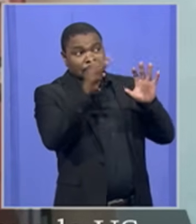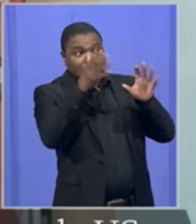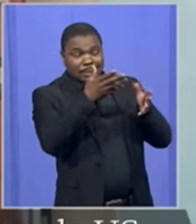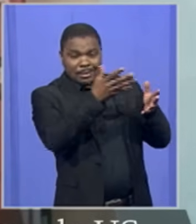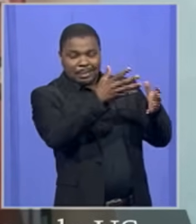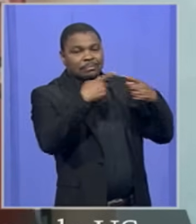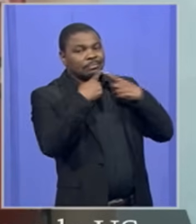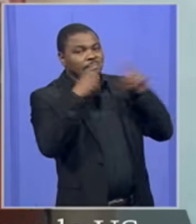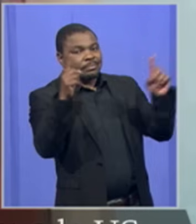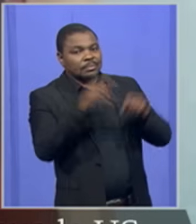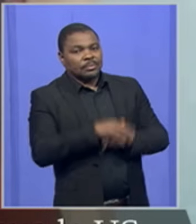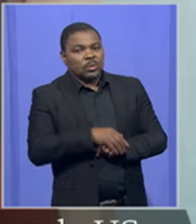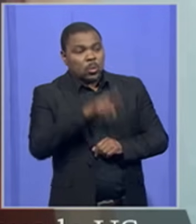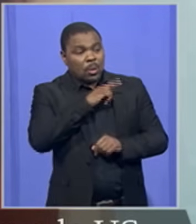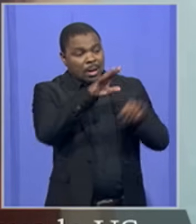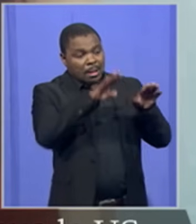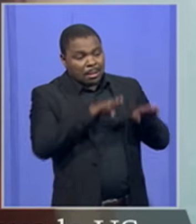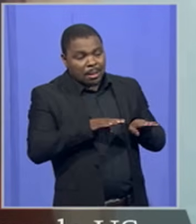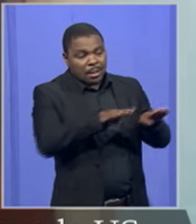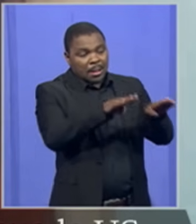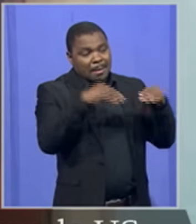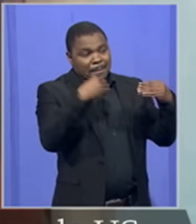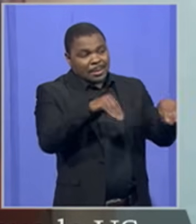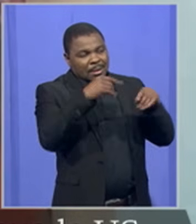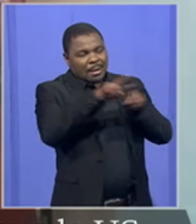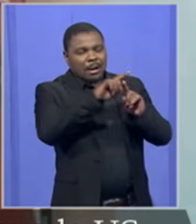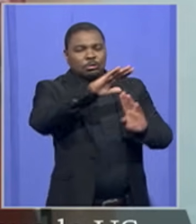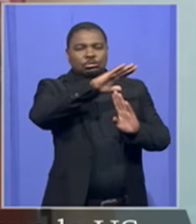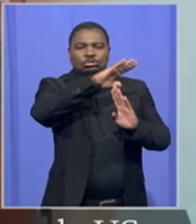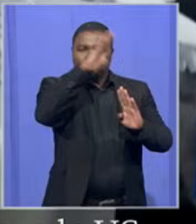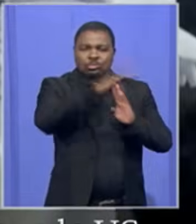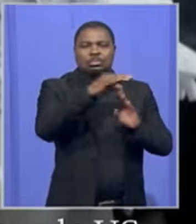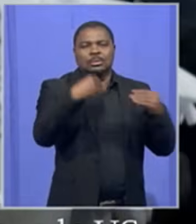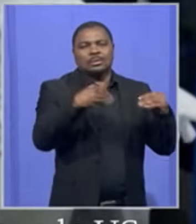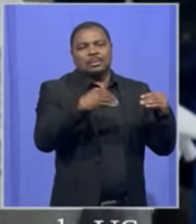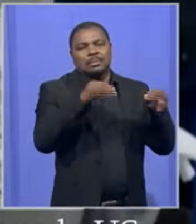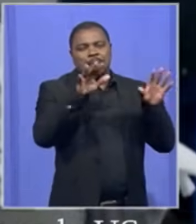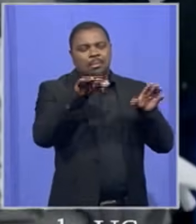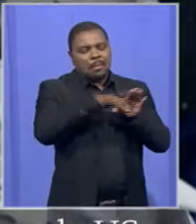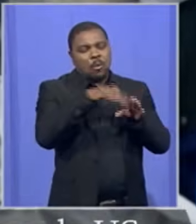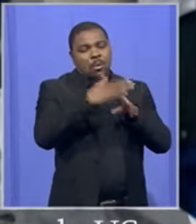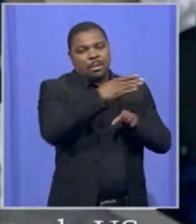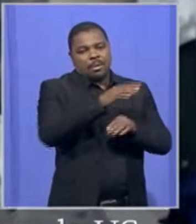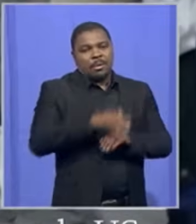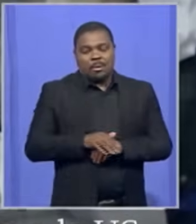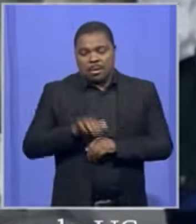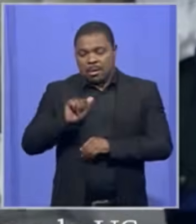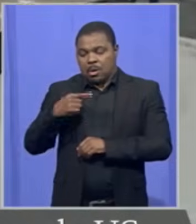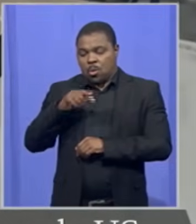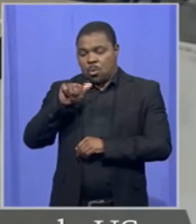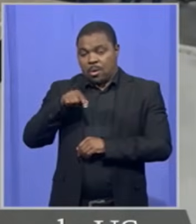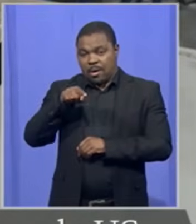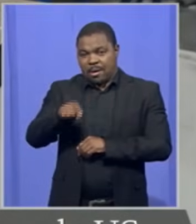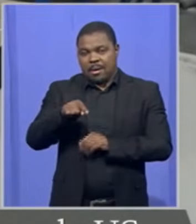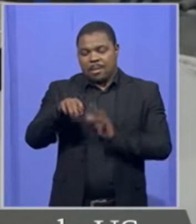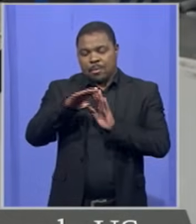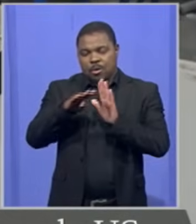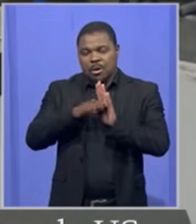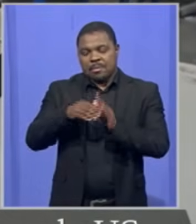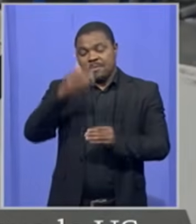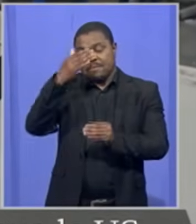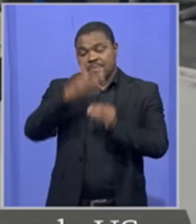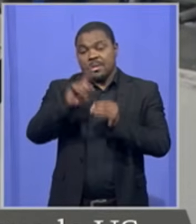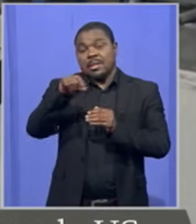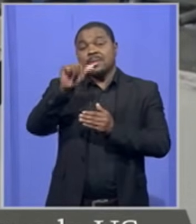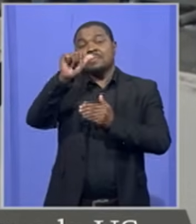country where the textile industry was the #1 private sector employer. Khabagare a goa e tla bokhutlong fa kgwedi e tlang ya